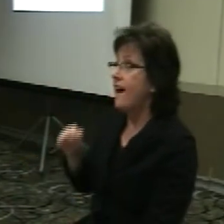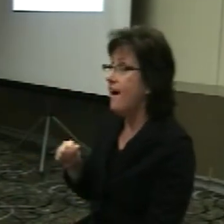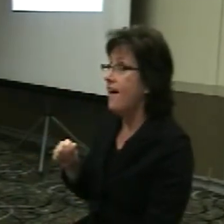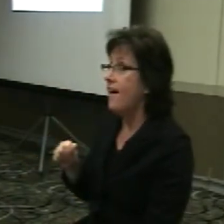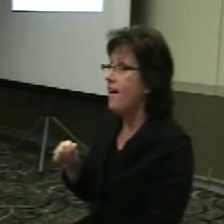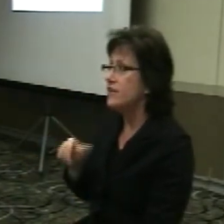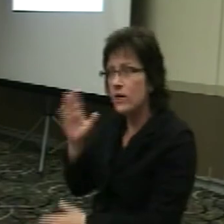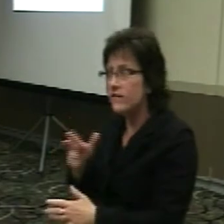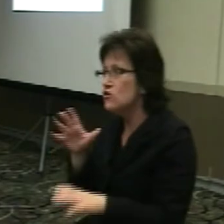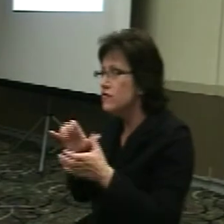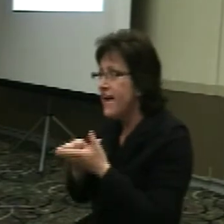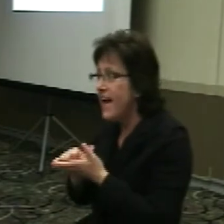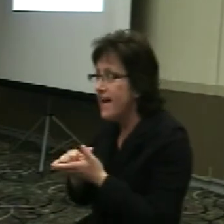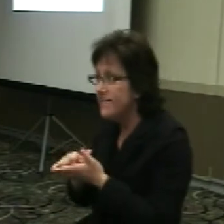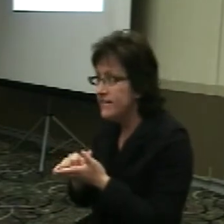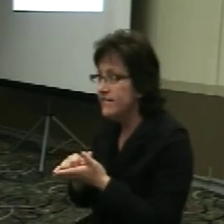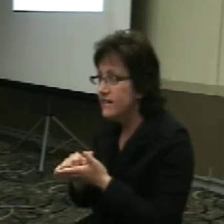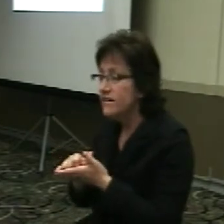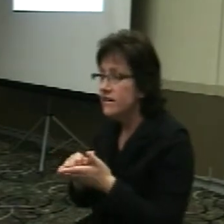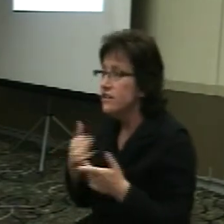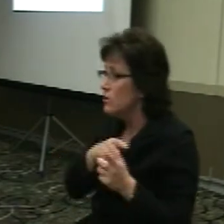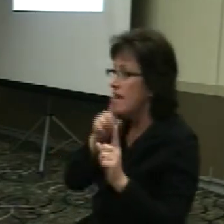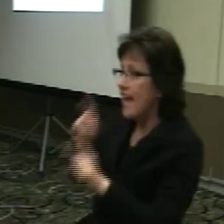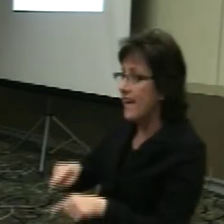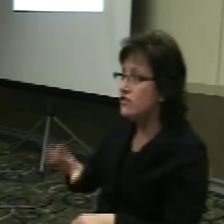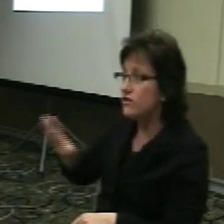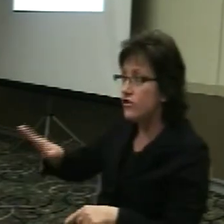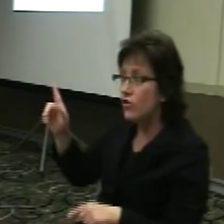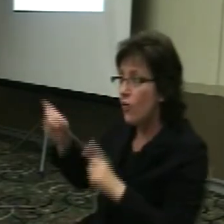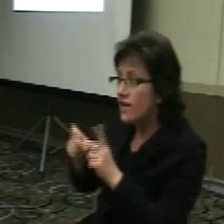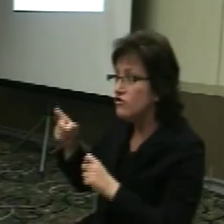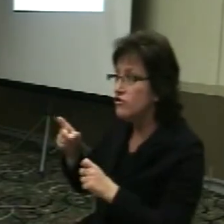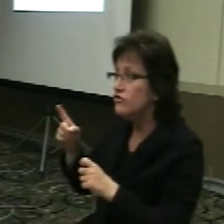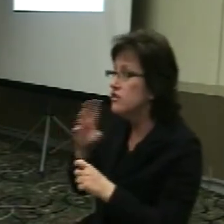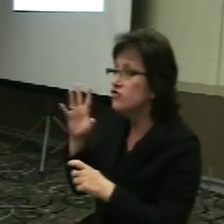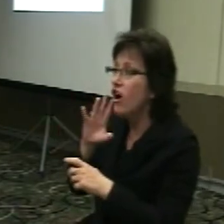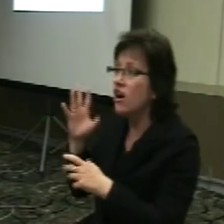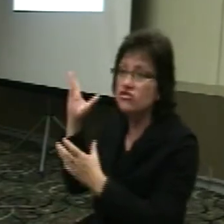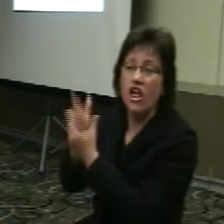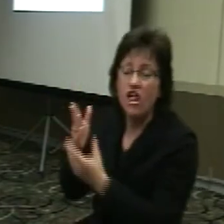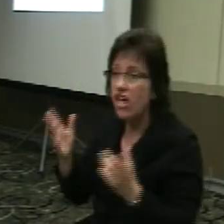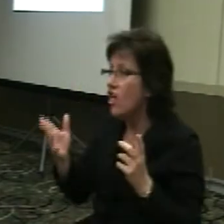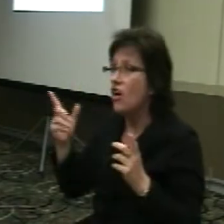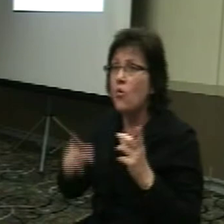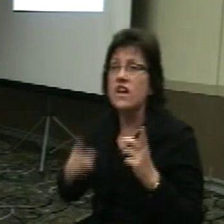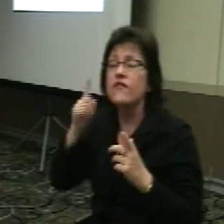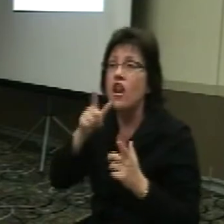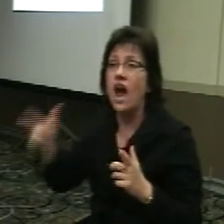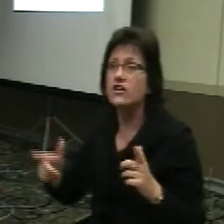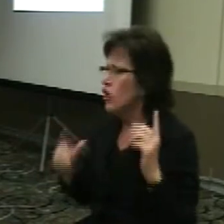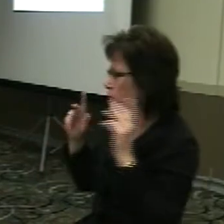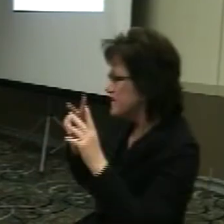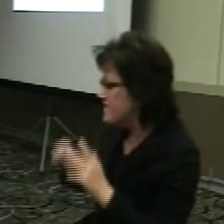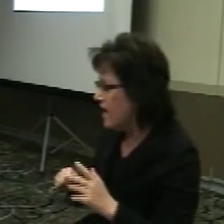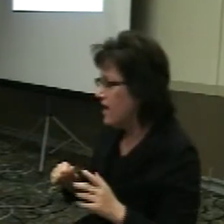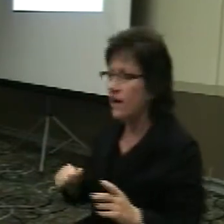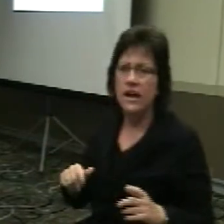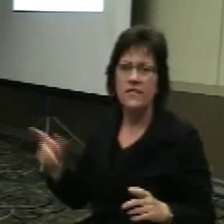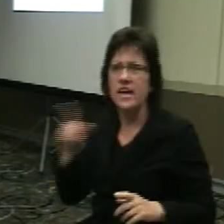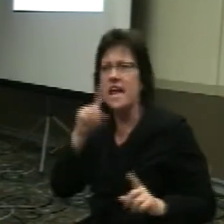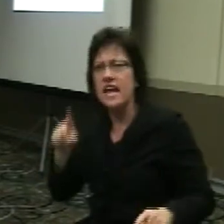Okay, do we ever do that? Do we ever answer these questions? Or maybe the kid hollers out the answer to the question. We go, yes, Rollin, that's